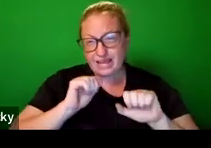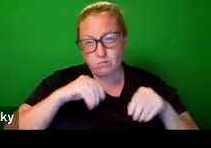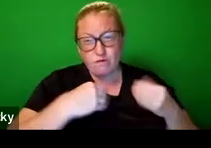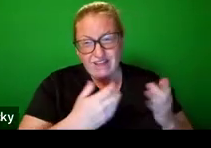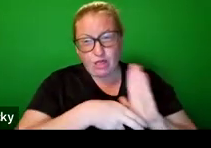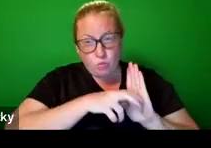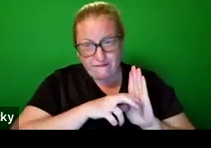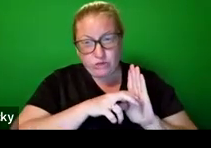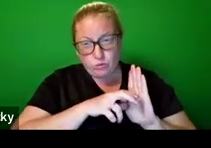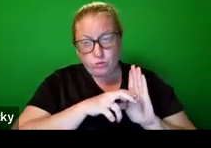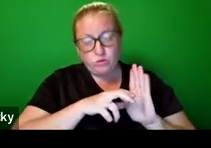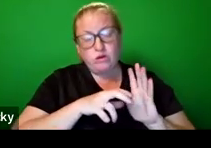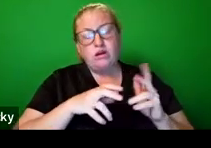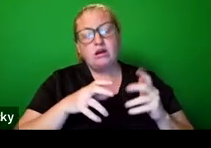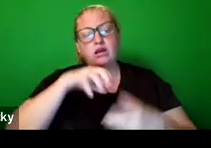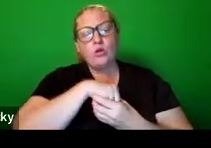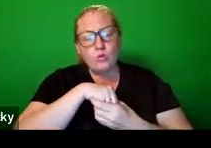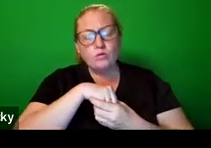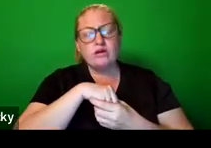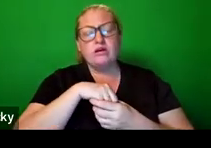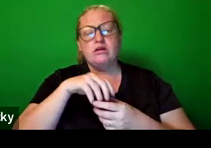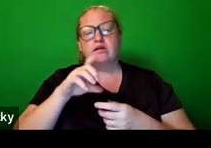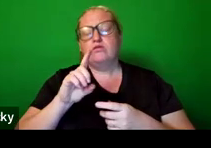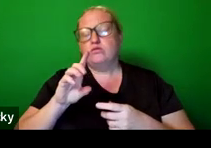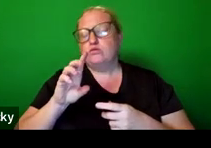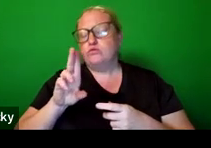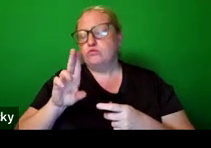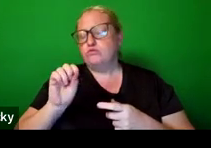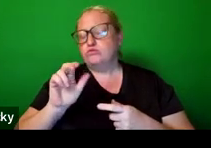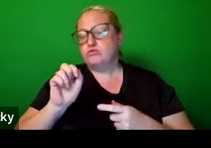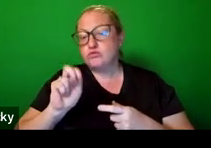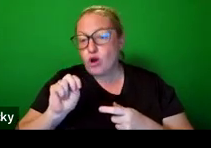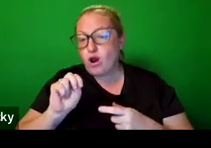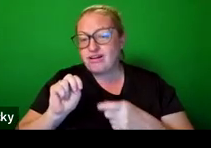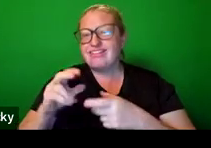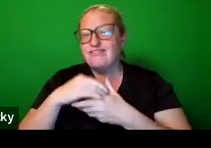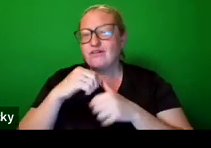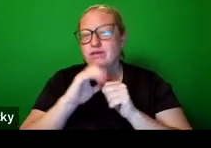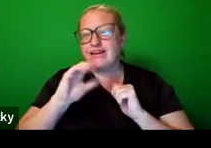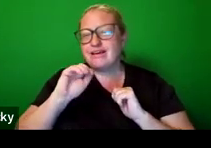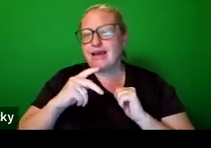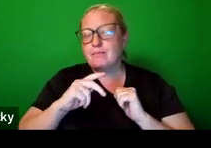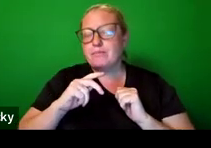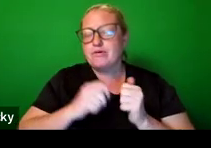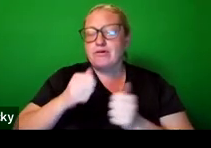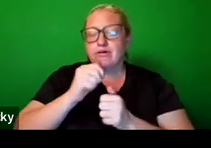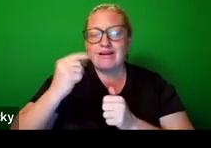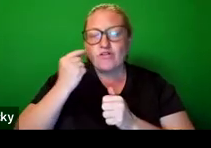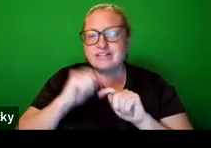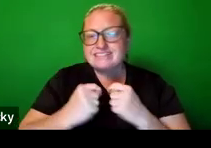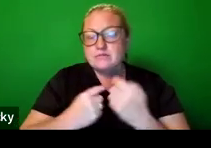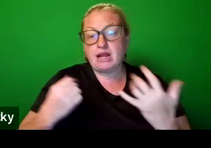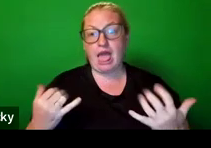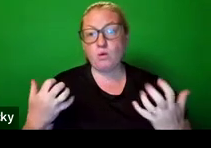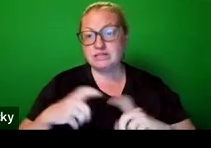review, including we you know, Mr. Duchon and Ms. Lauzon are on our CAP governance team. And then now what